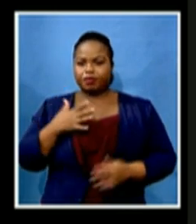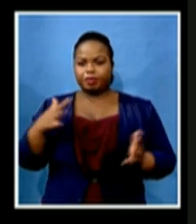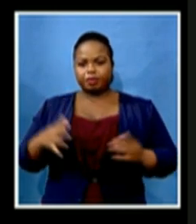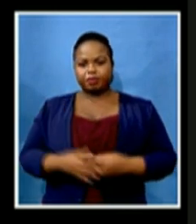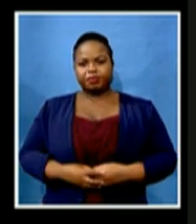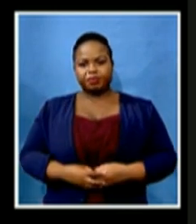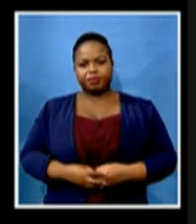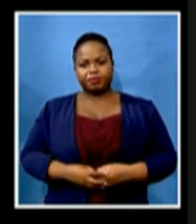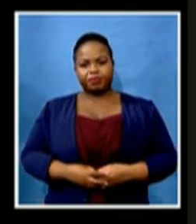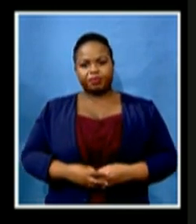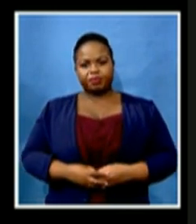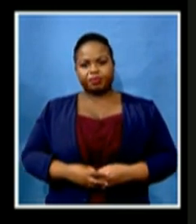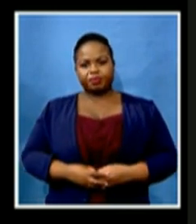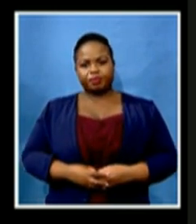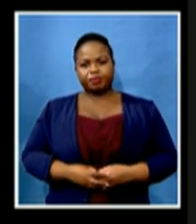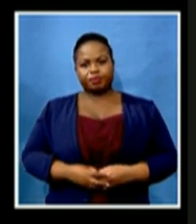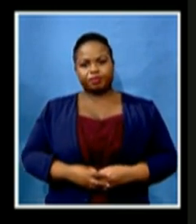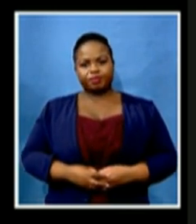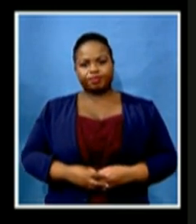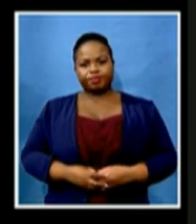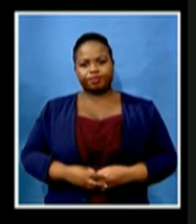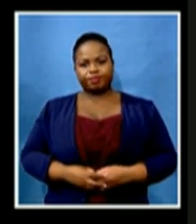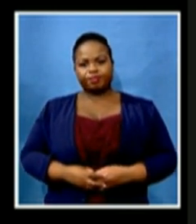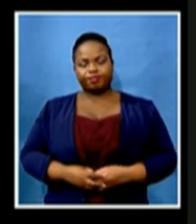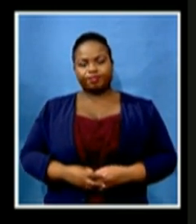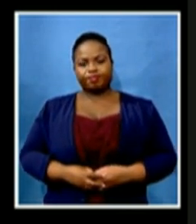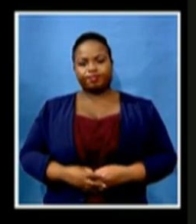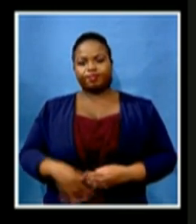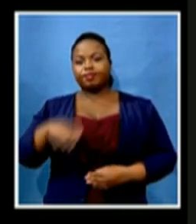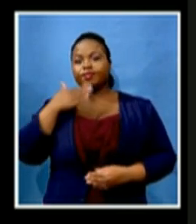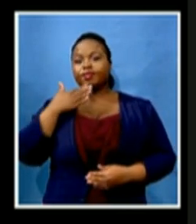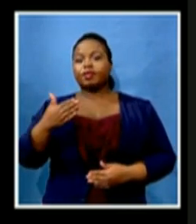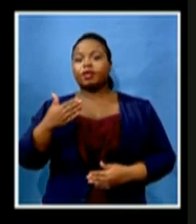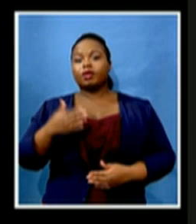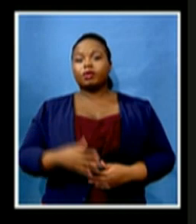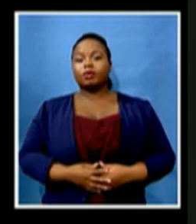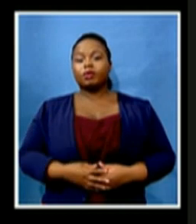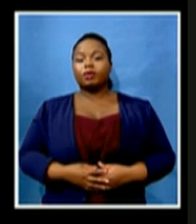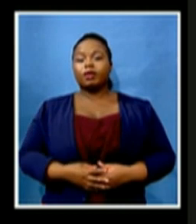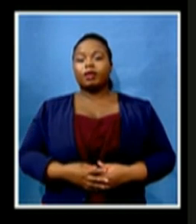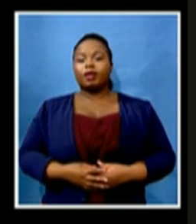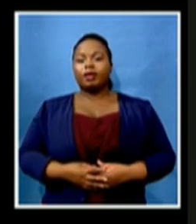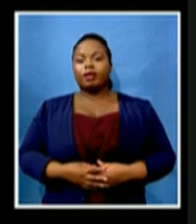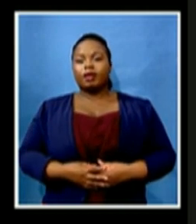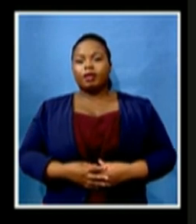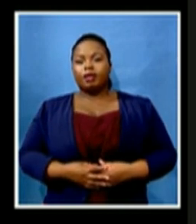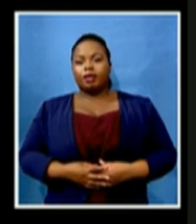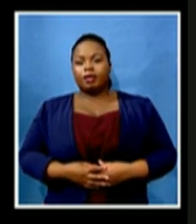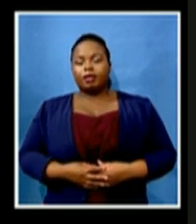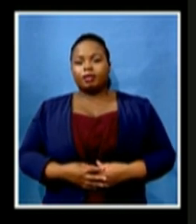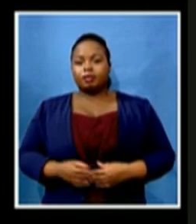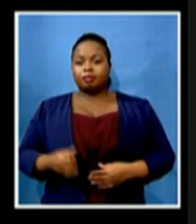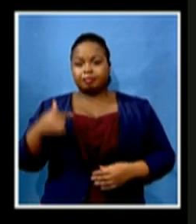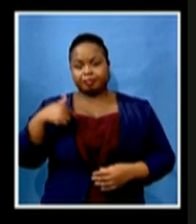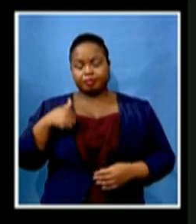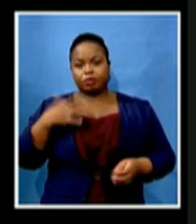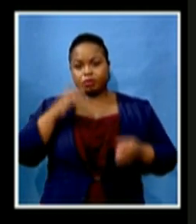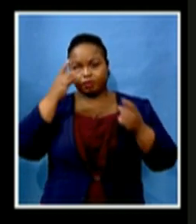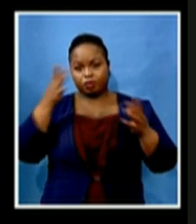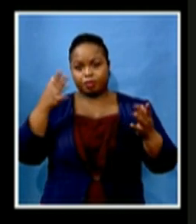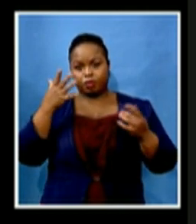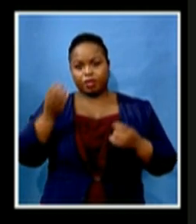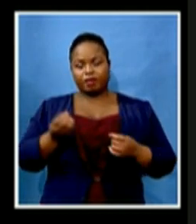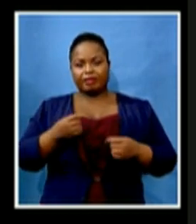Thank you so much. Just to alert everybody that we do have a time constraint, and I really do apologize for